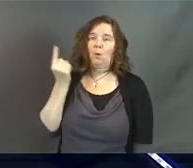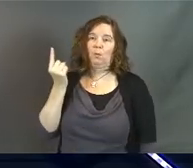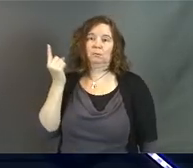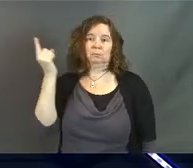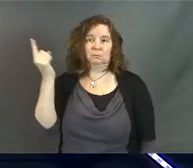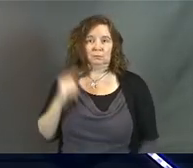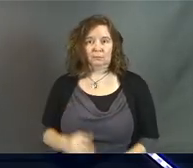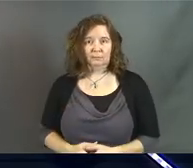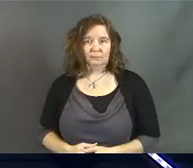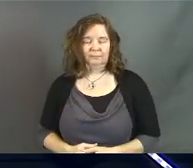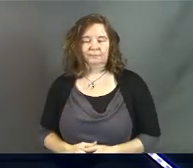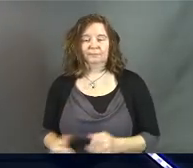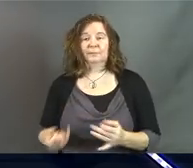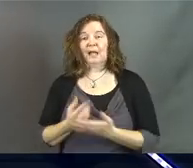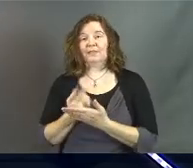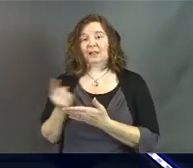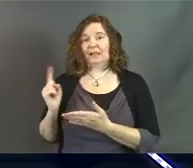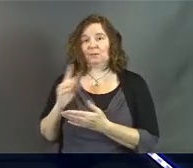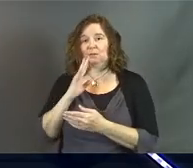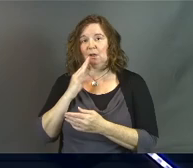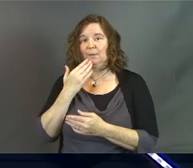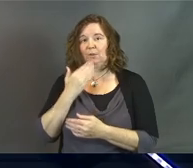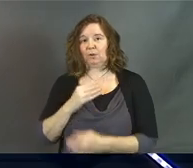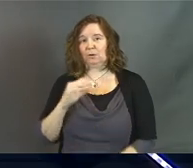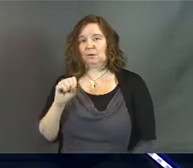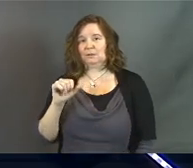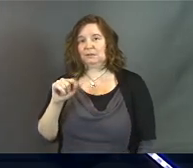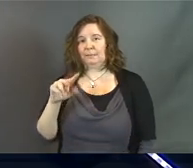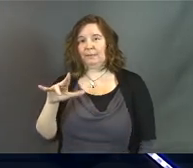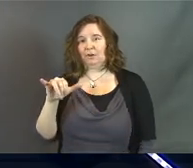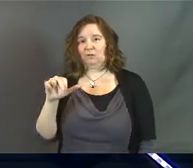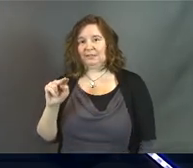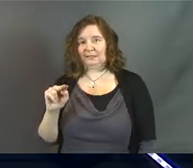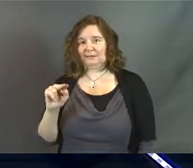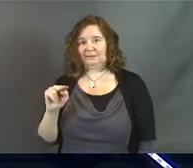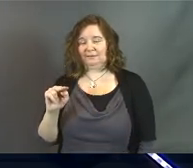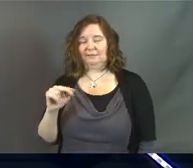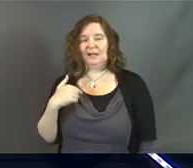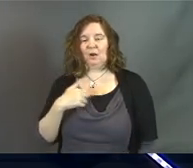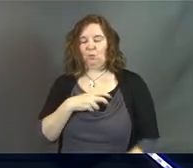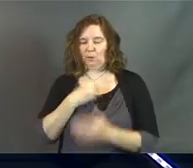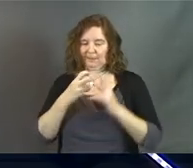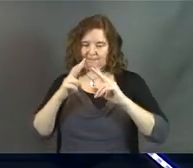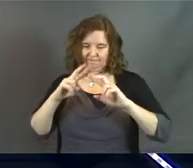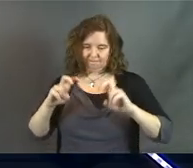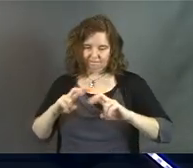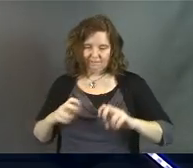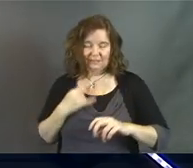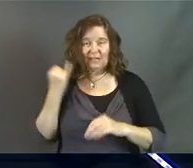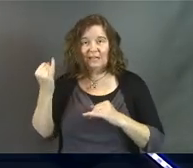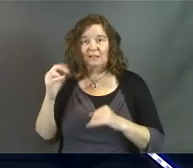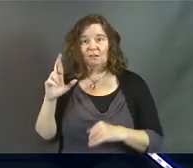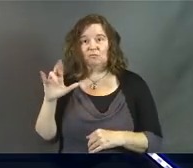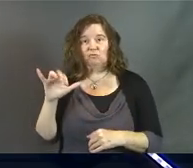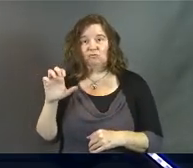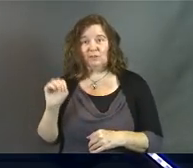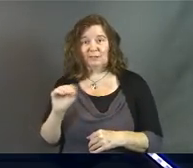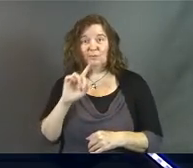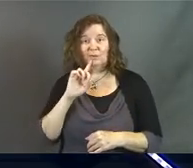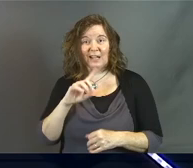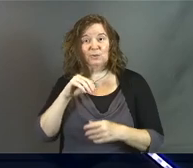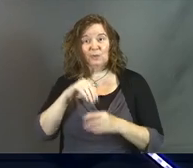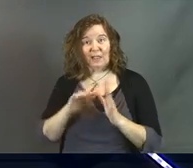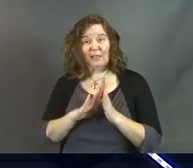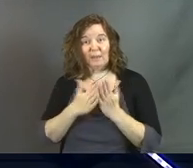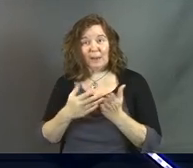alone. Then last week we talked about the Good Samaritan. And we dove into this whole idea that racism was actually